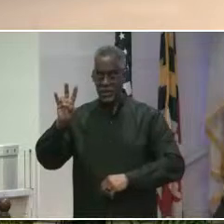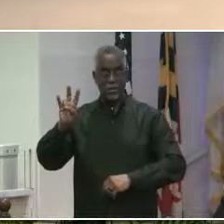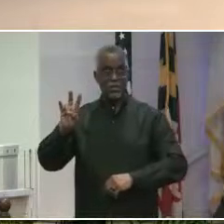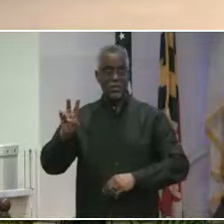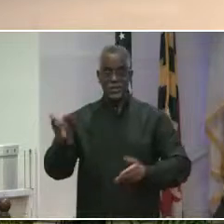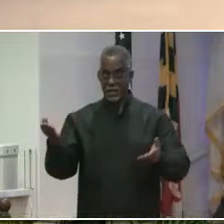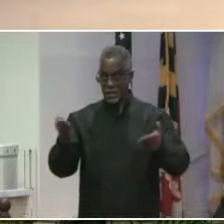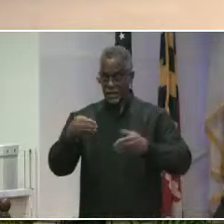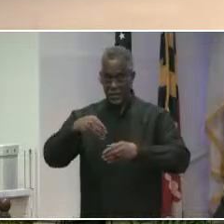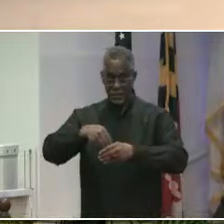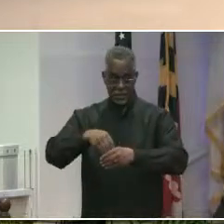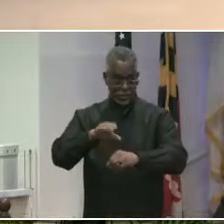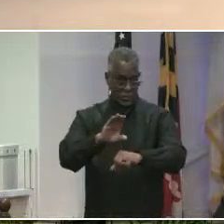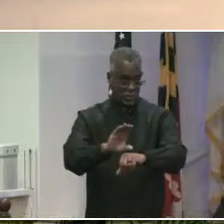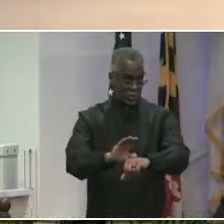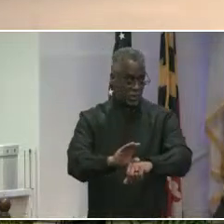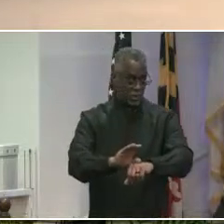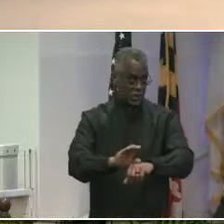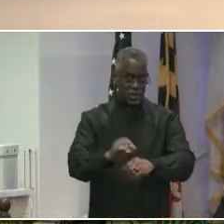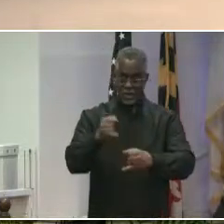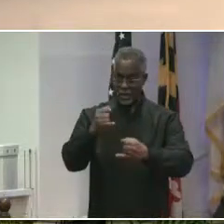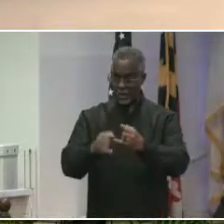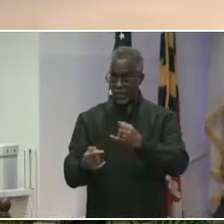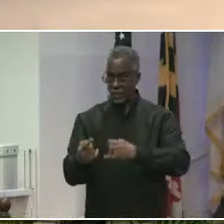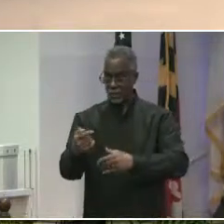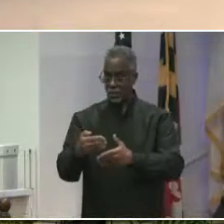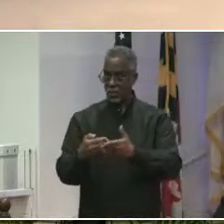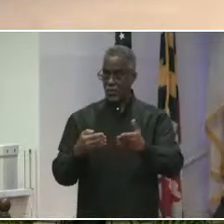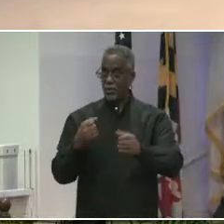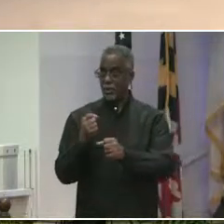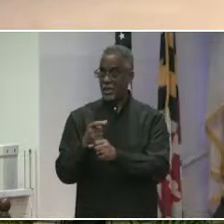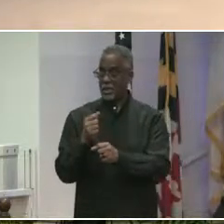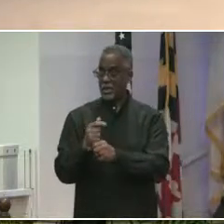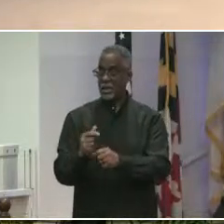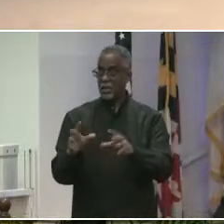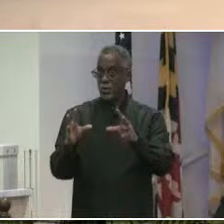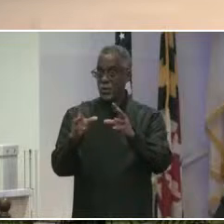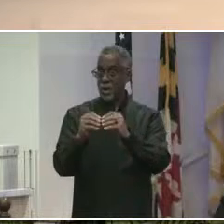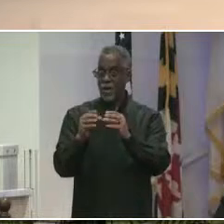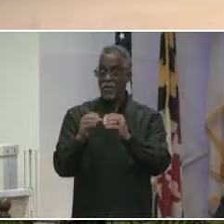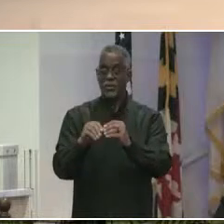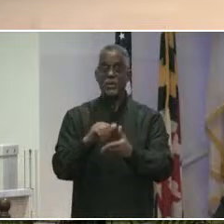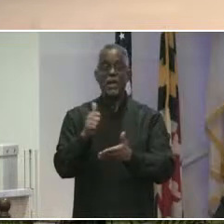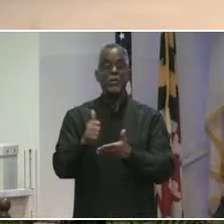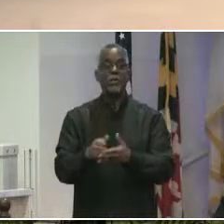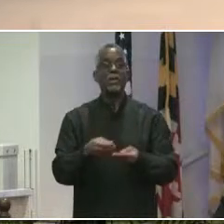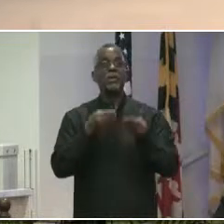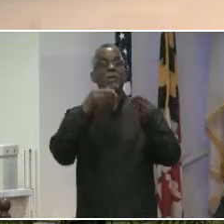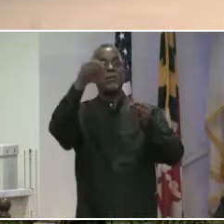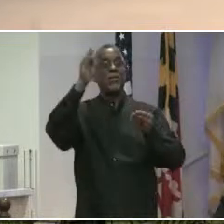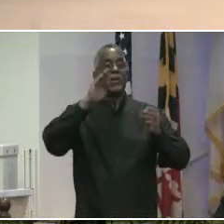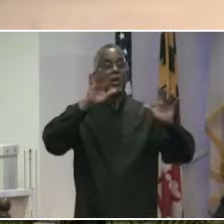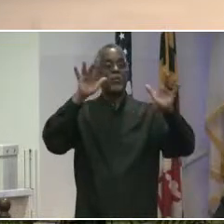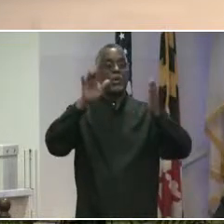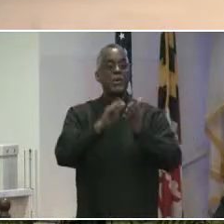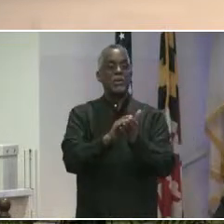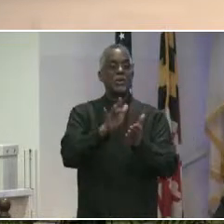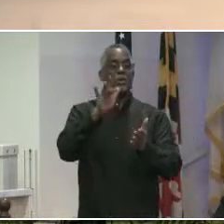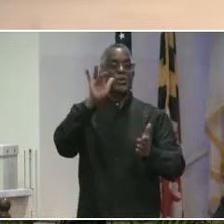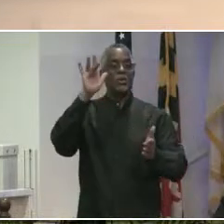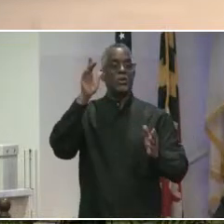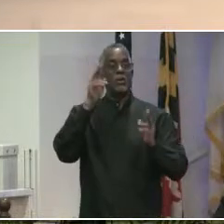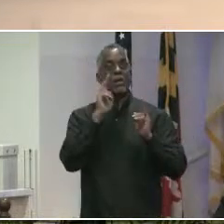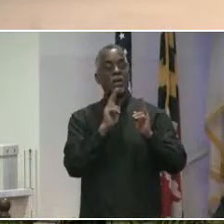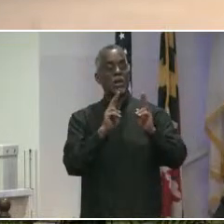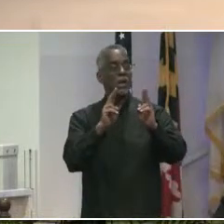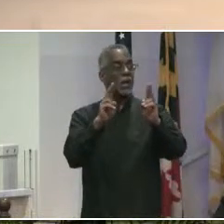Right here in the sanctuary. It'll be the final one before annual conference. Amen. Amen. Give God praise. Give God glory. Give our